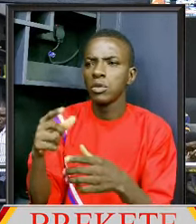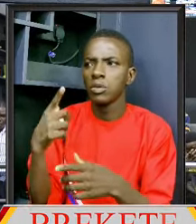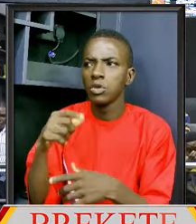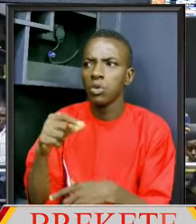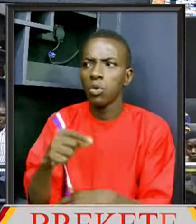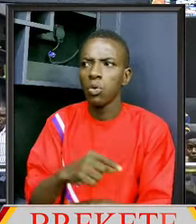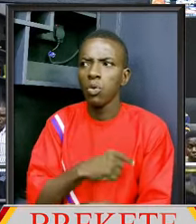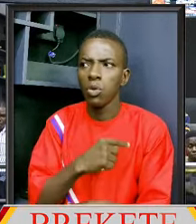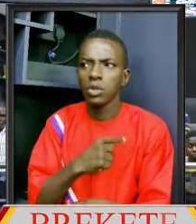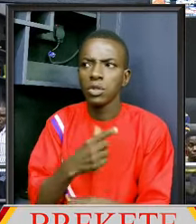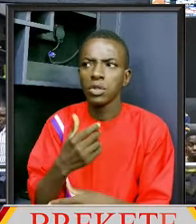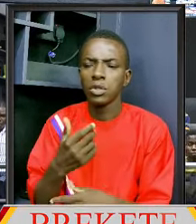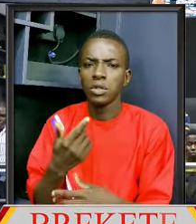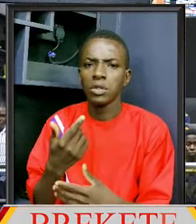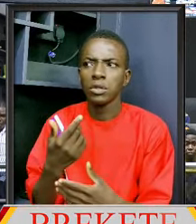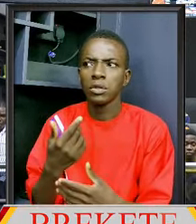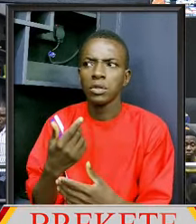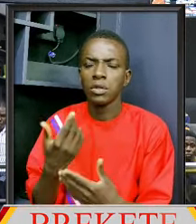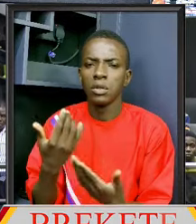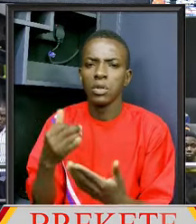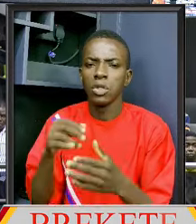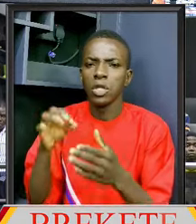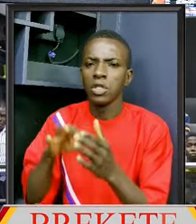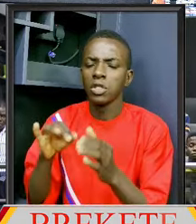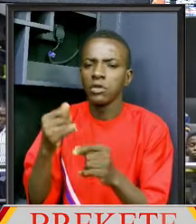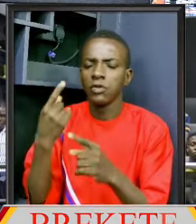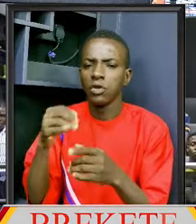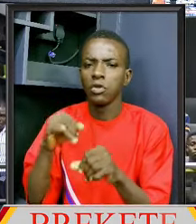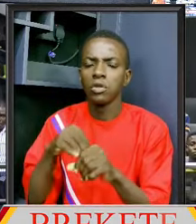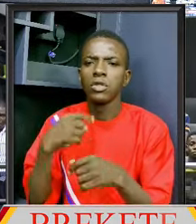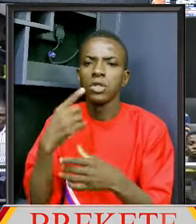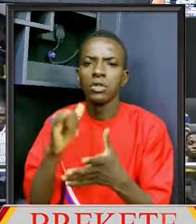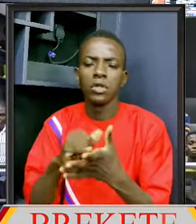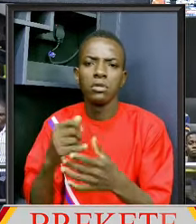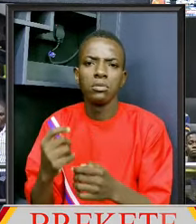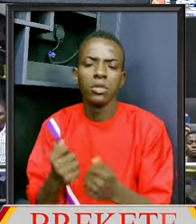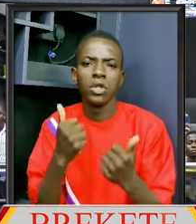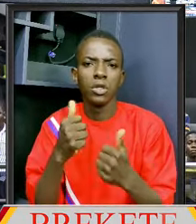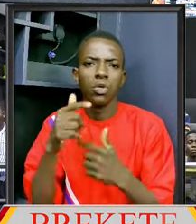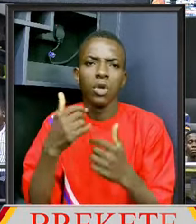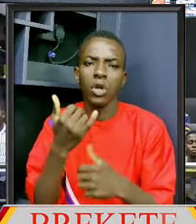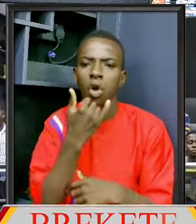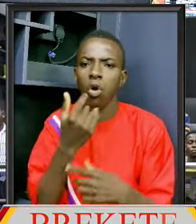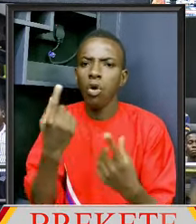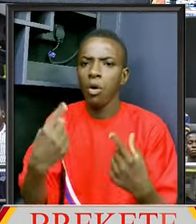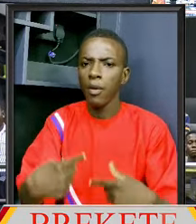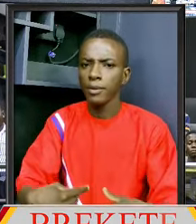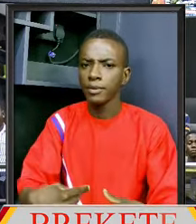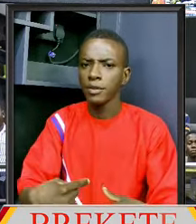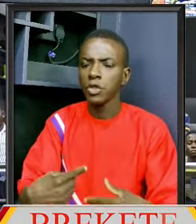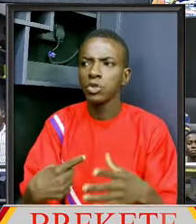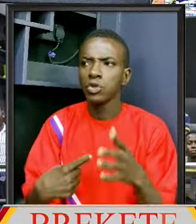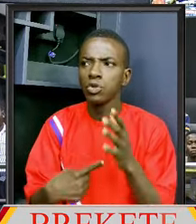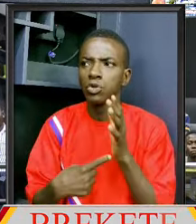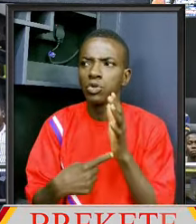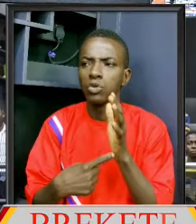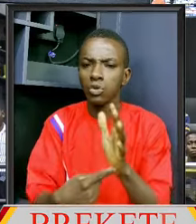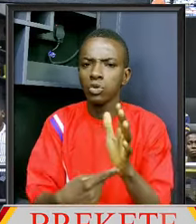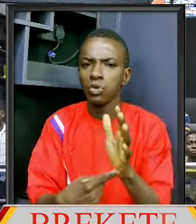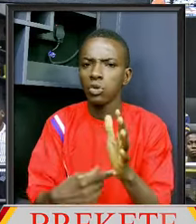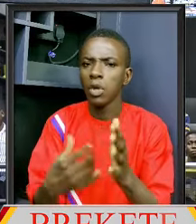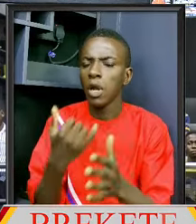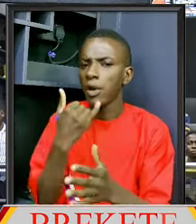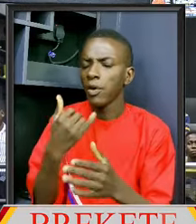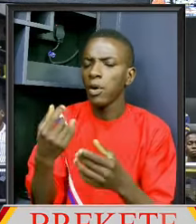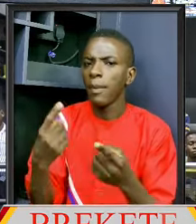management system, one of the things where you got achieve for you, you say, he go tell you immediately when error come. He go tell you where that error